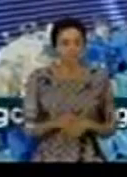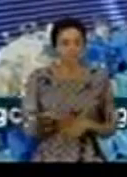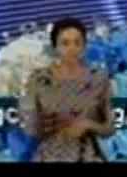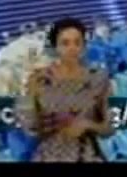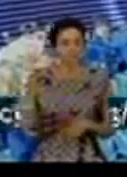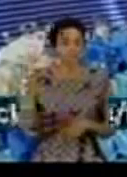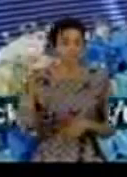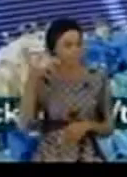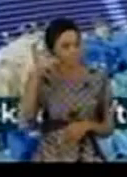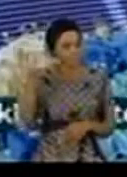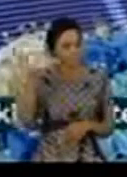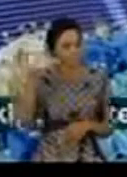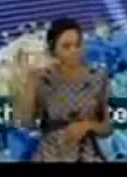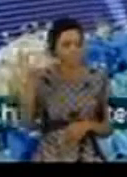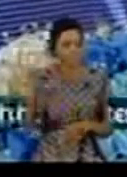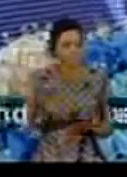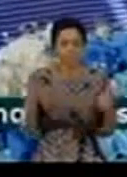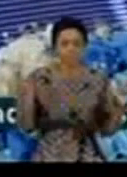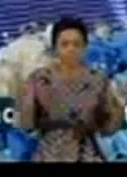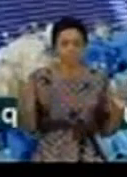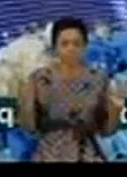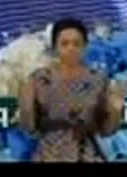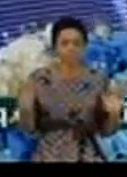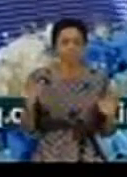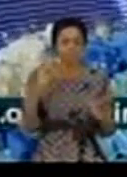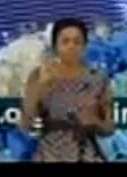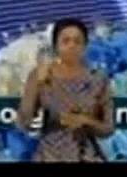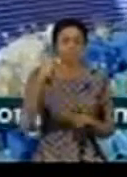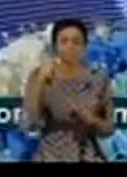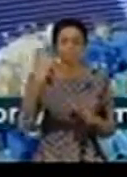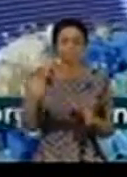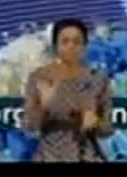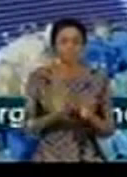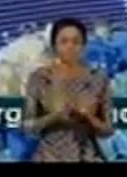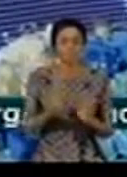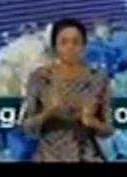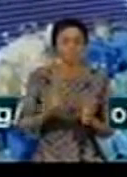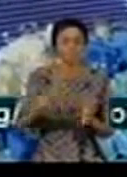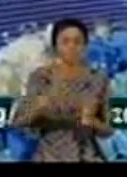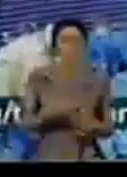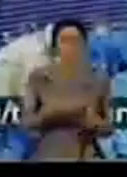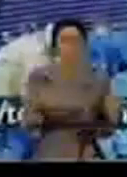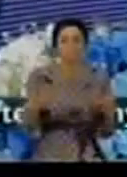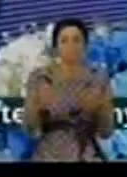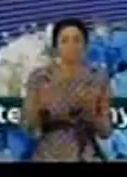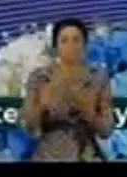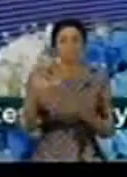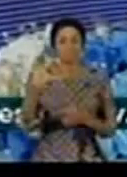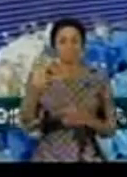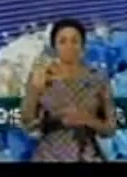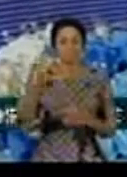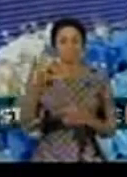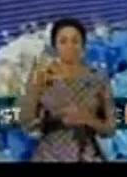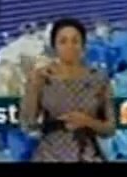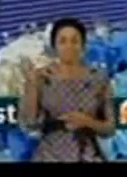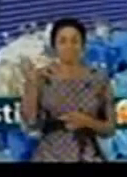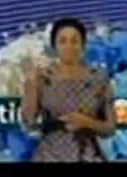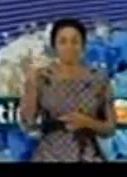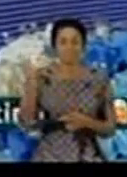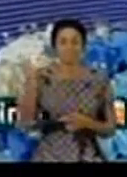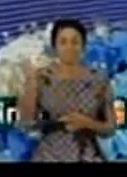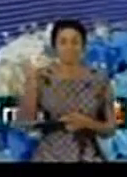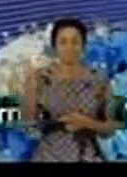online. We begin at Canada. We go to Canada live now, where you have these